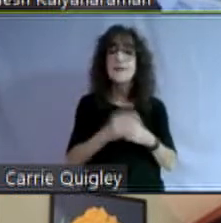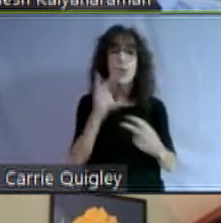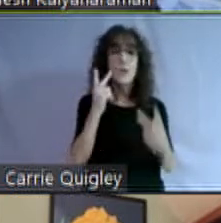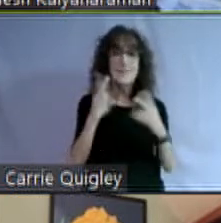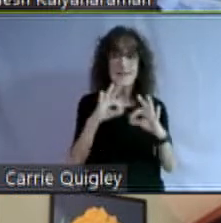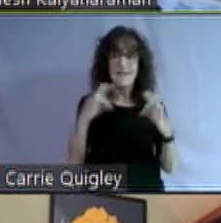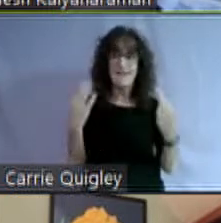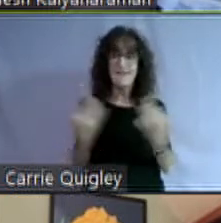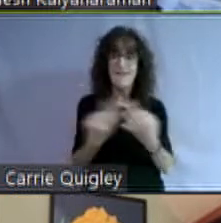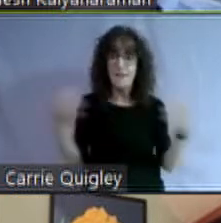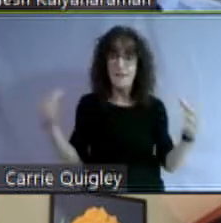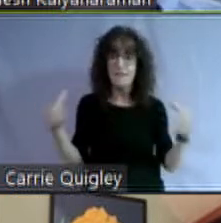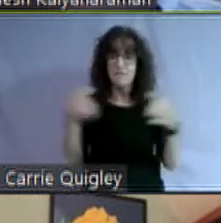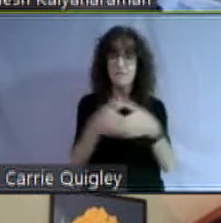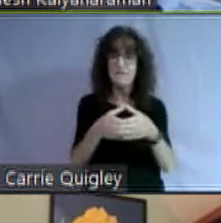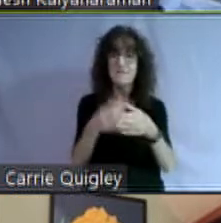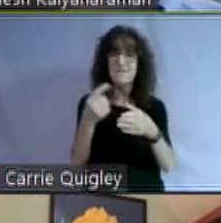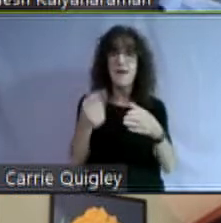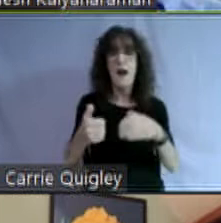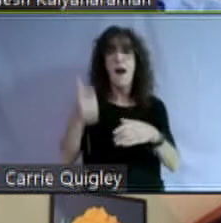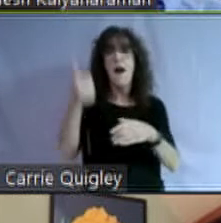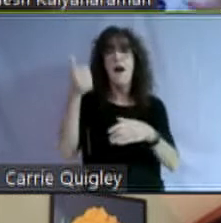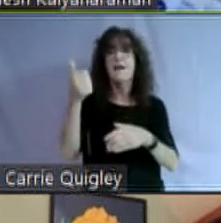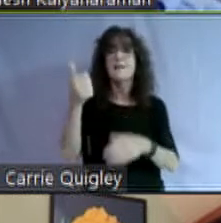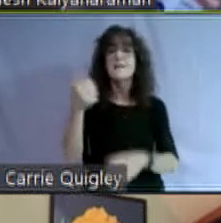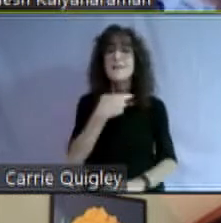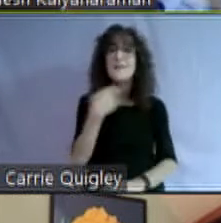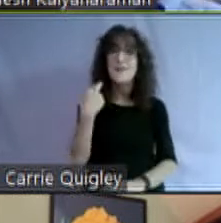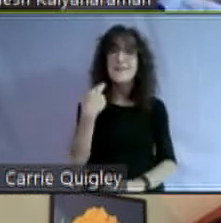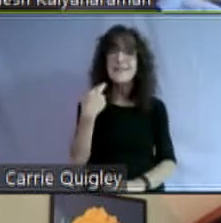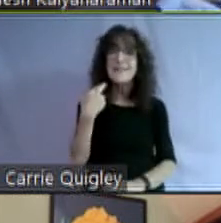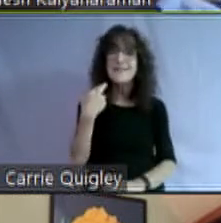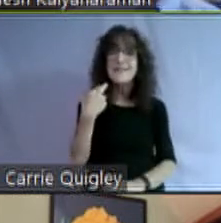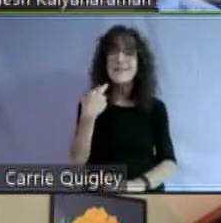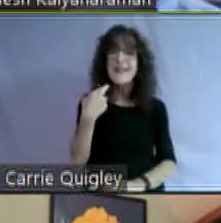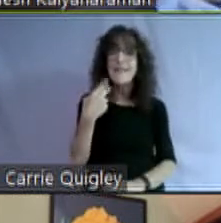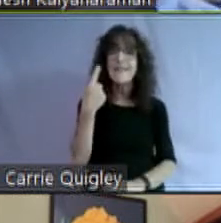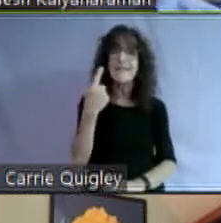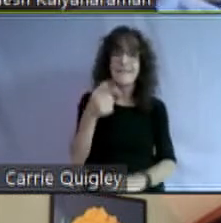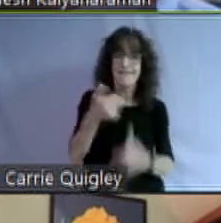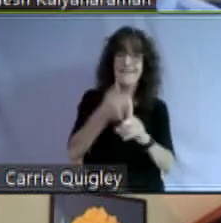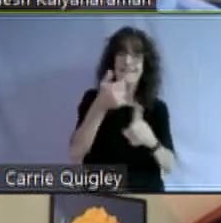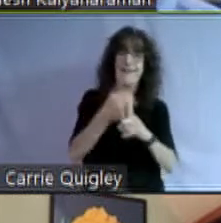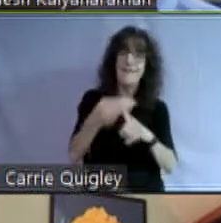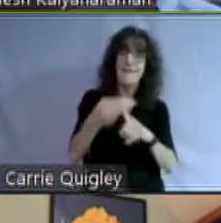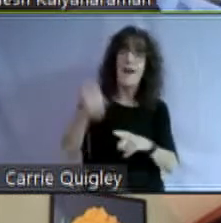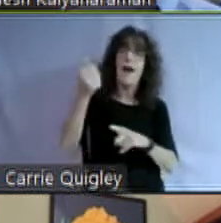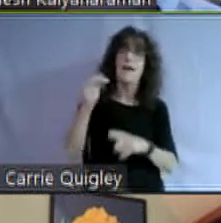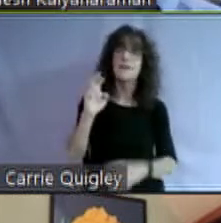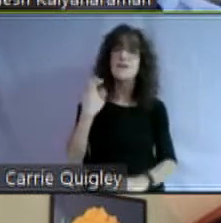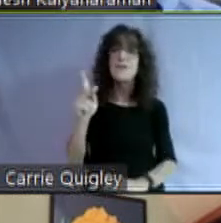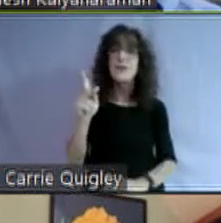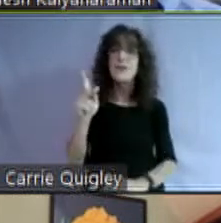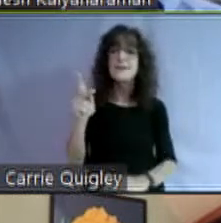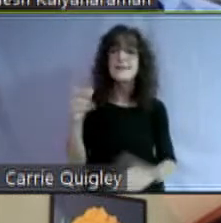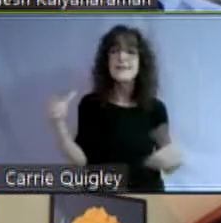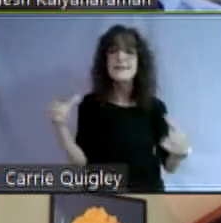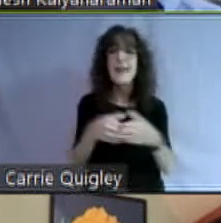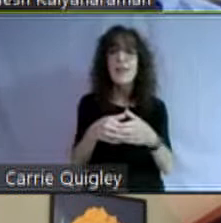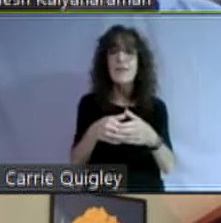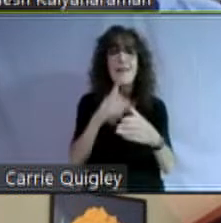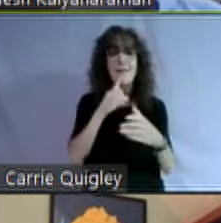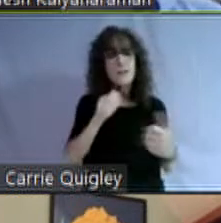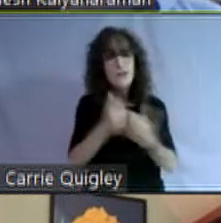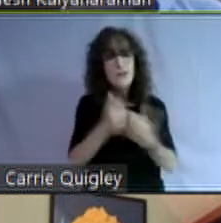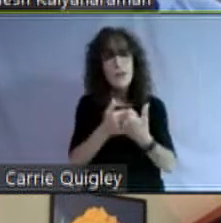family gatherings are actually one of the highest risk, the highest risk gathering that is there. And this is really challenging